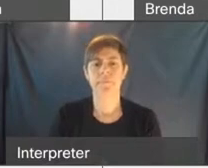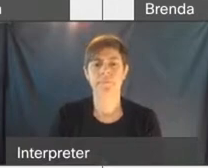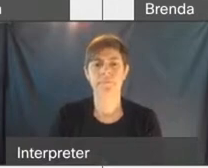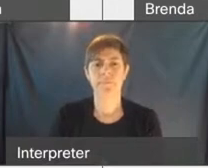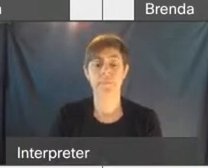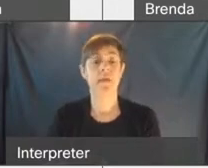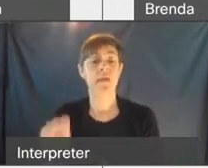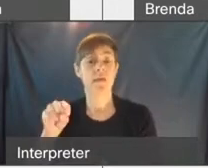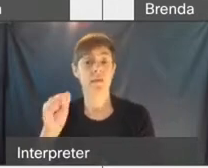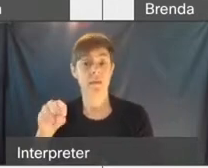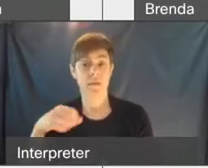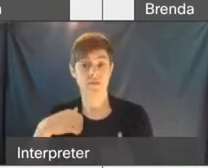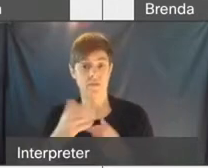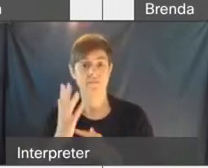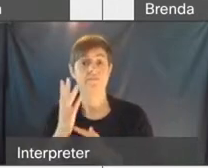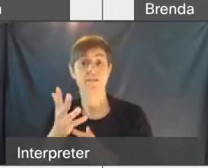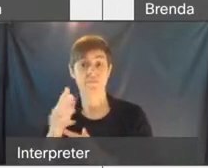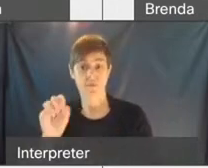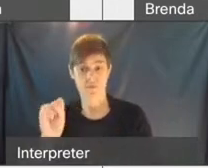yes, you have 5 minutes, sir.